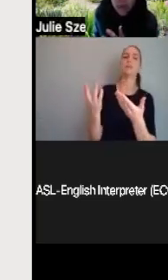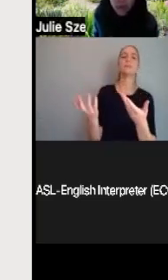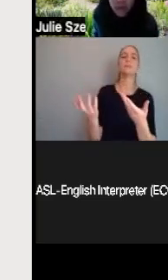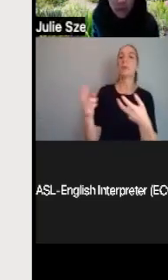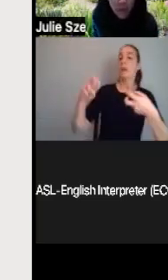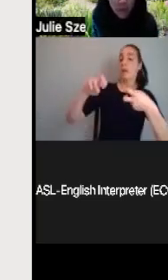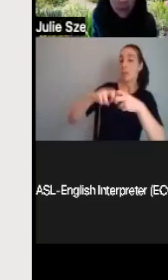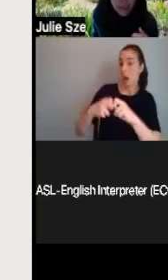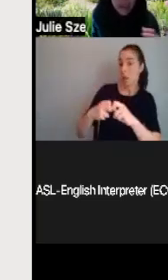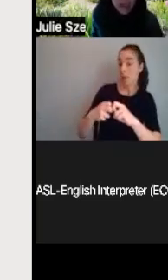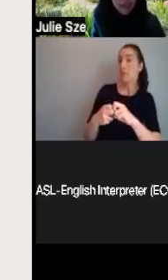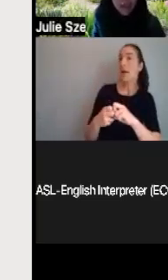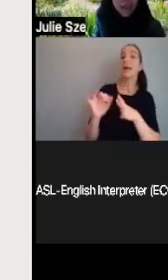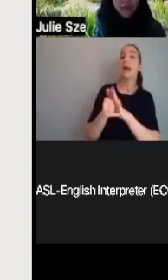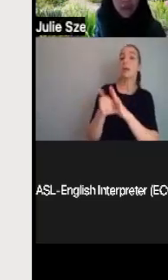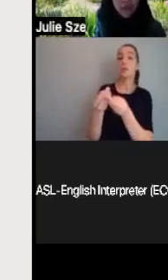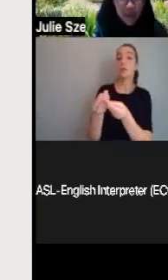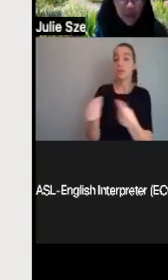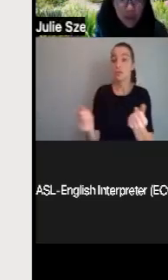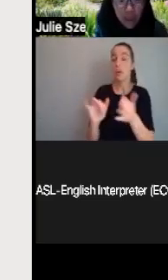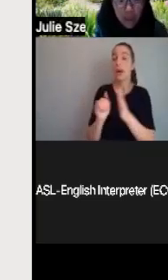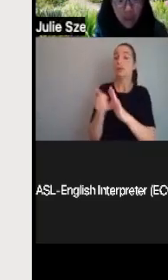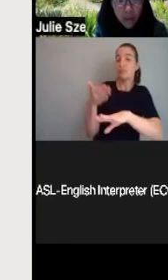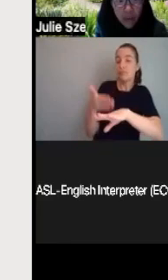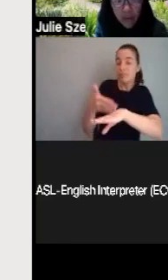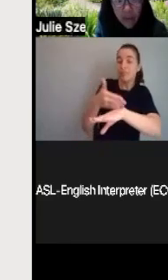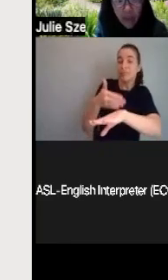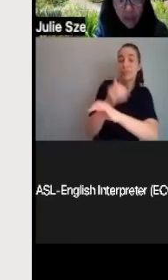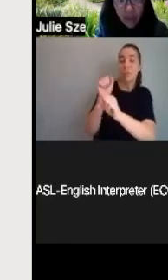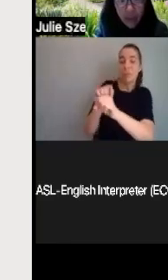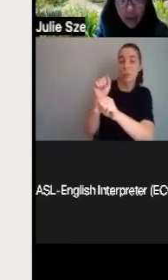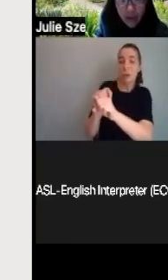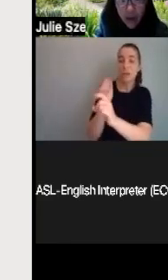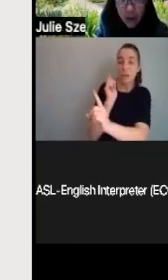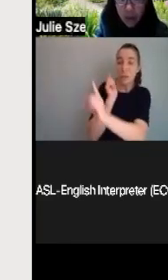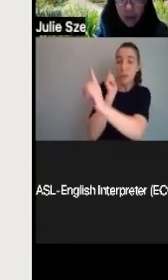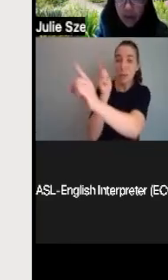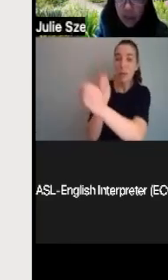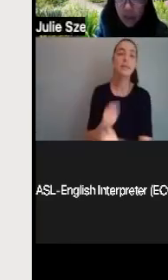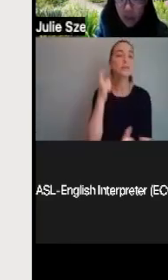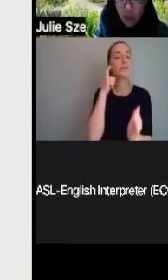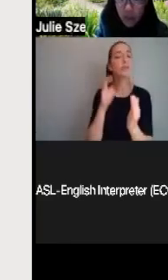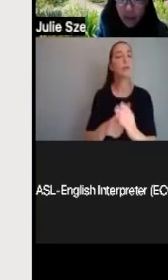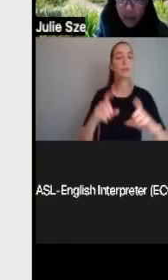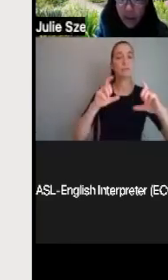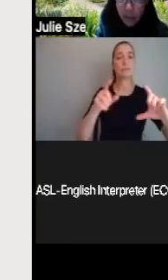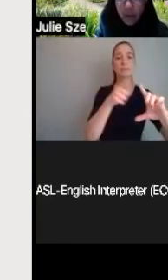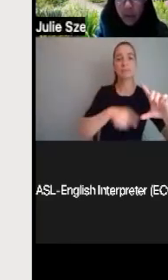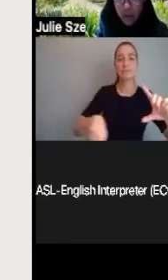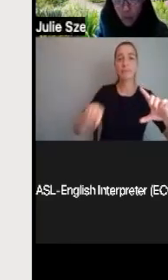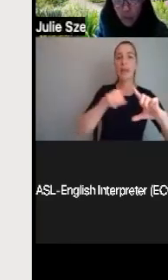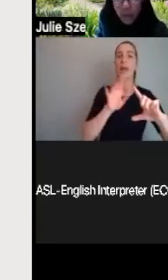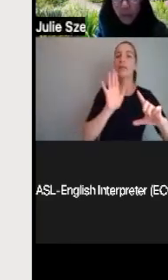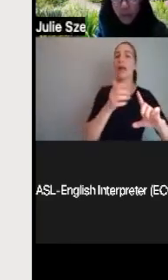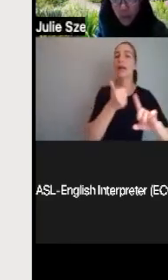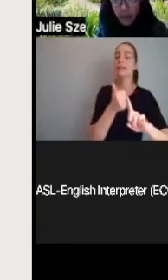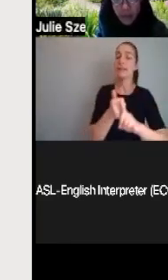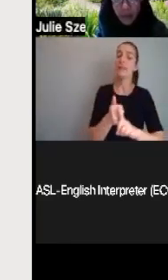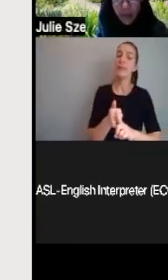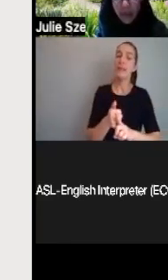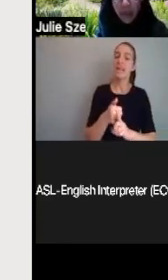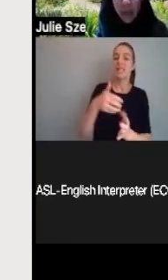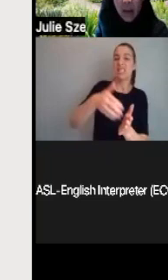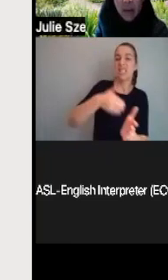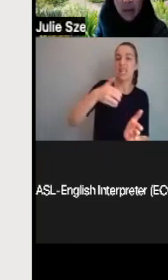also what we're moving towards. And so if you look at it closely, you have the, um, attractive economy around dig, burn and dump, which is oil. We, we